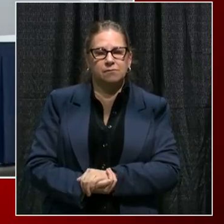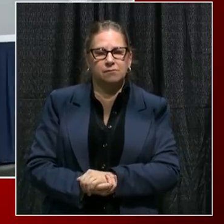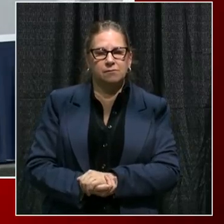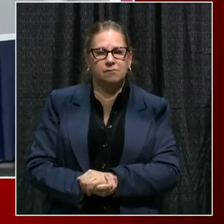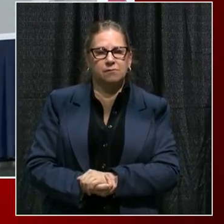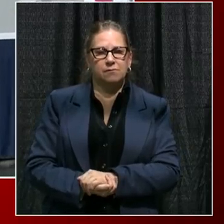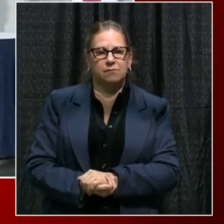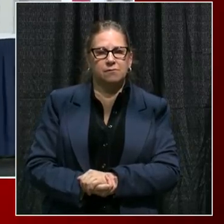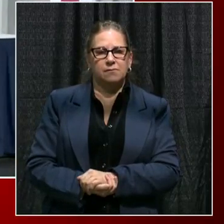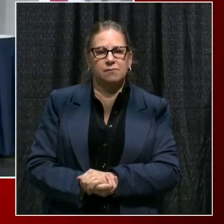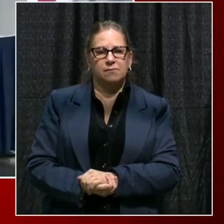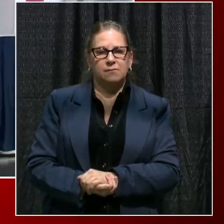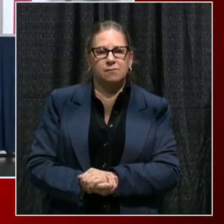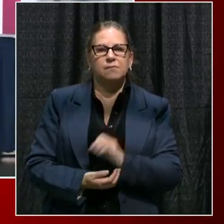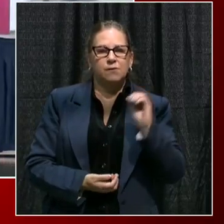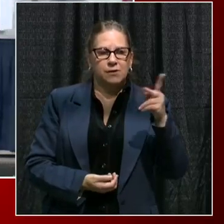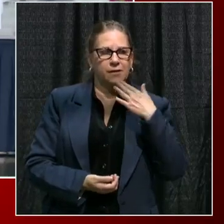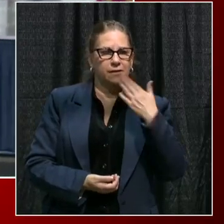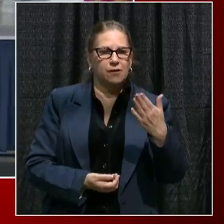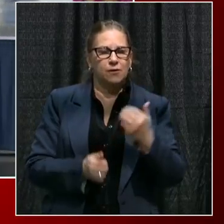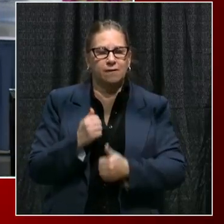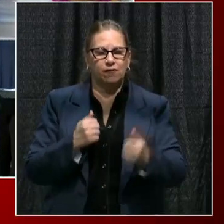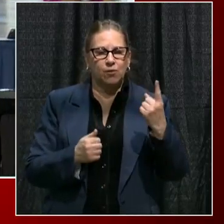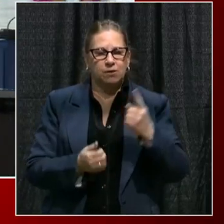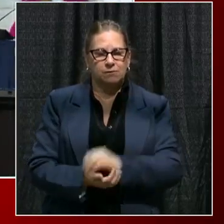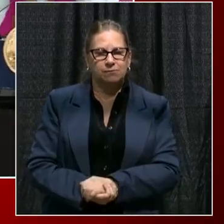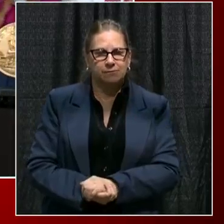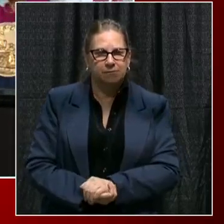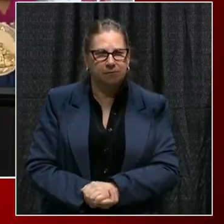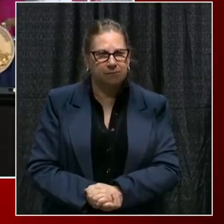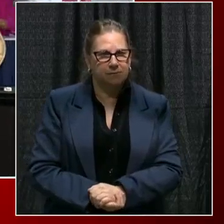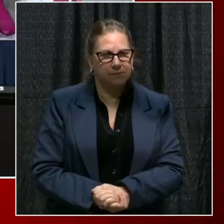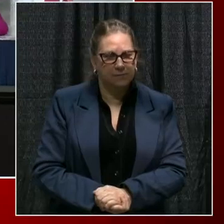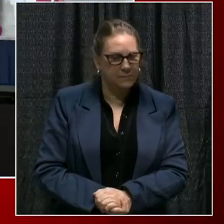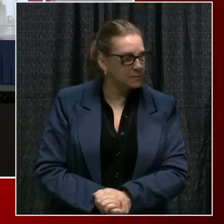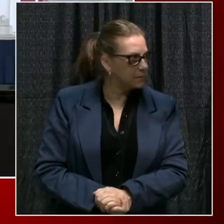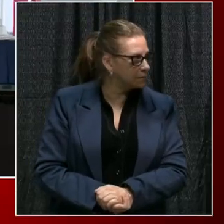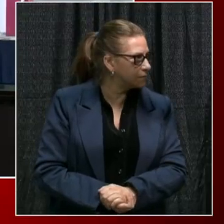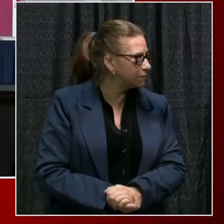Okay. Thank you, everybody. Thank you.